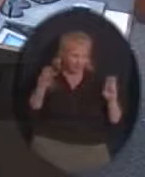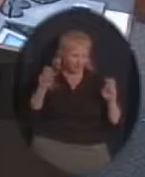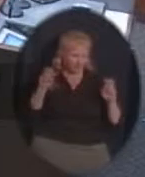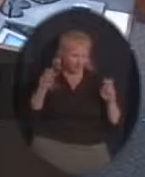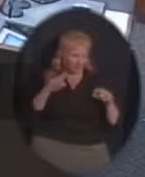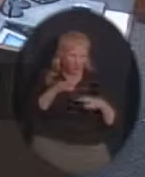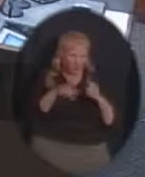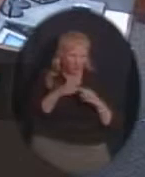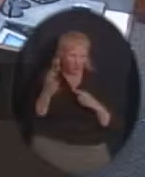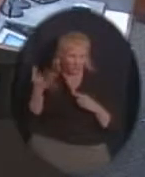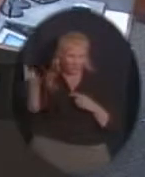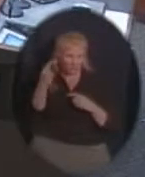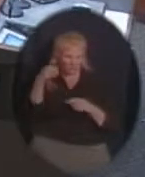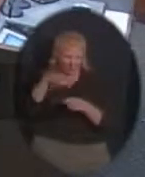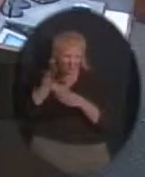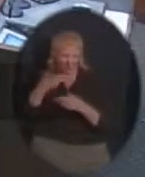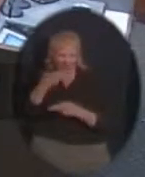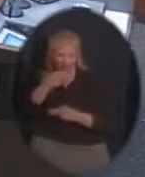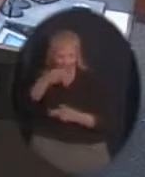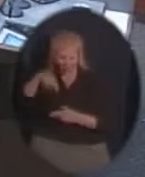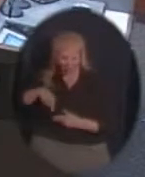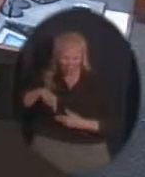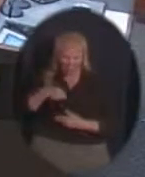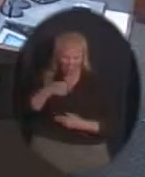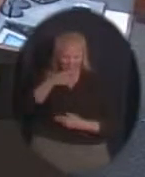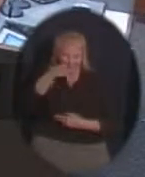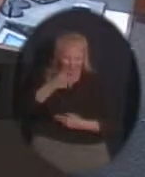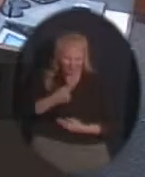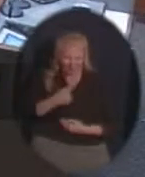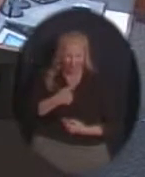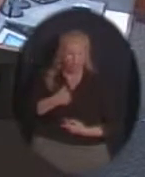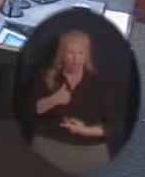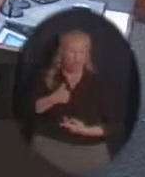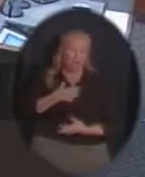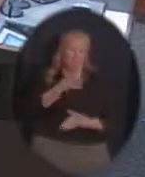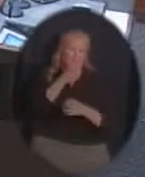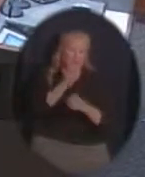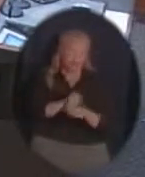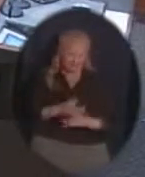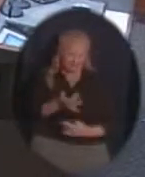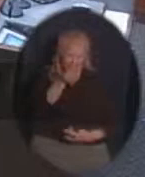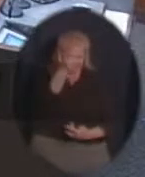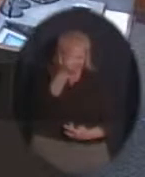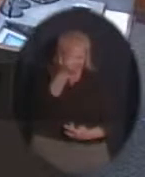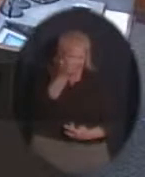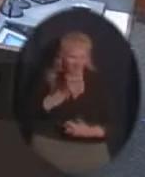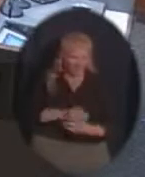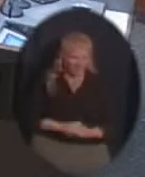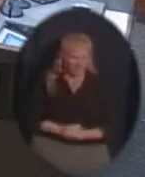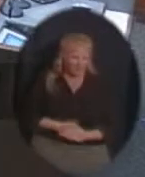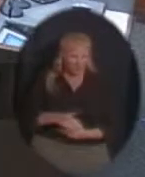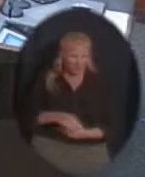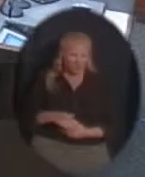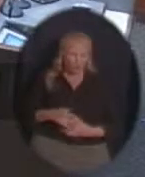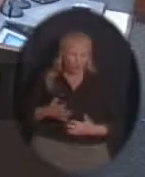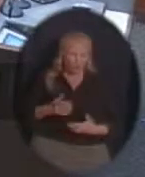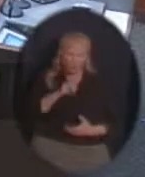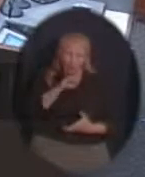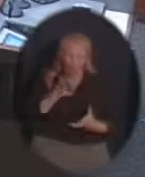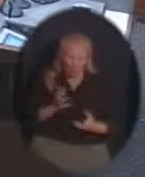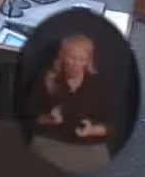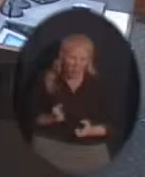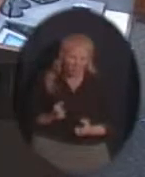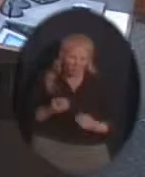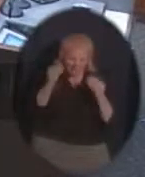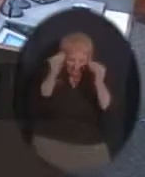pneumonia. We want to make sure that parents, students, and teachers and principals don't get pneumonia on this. So let us